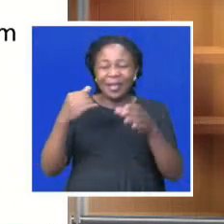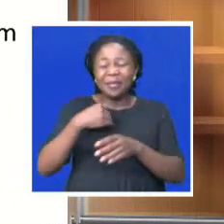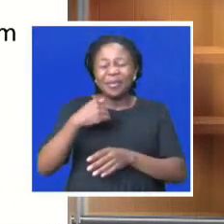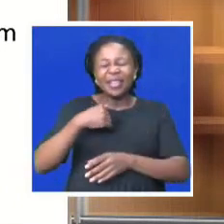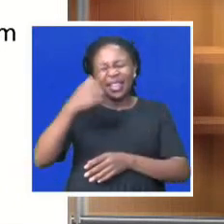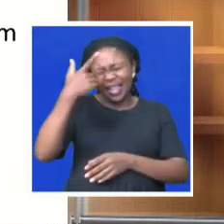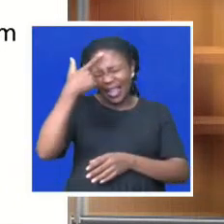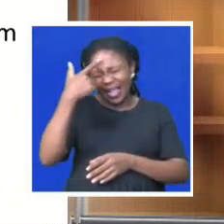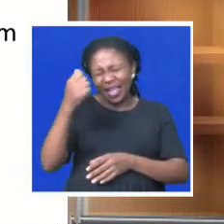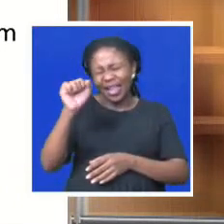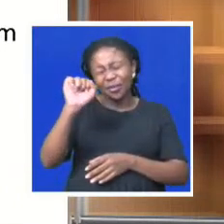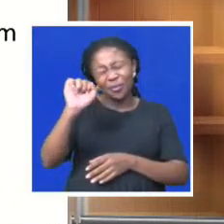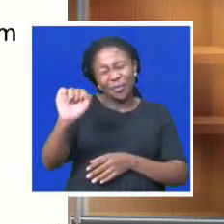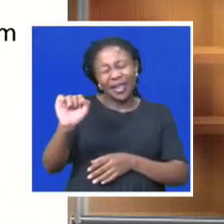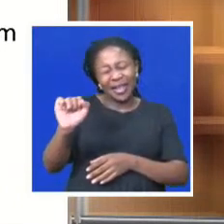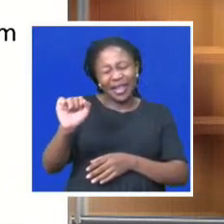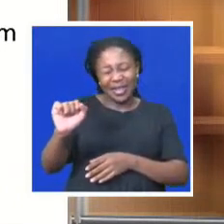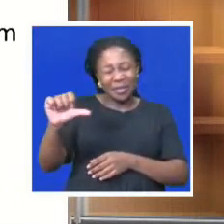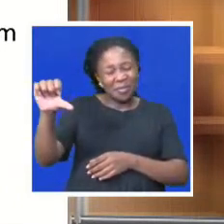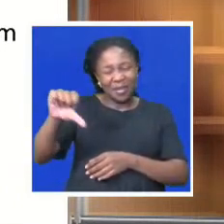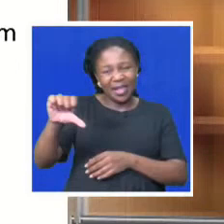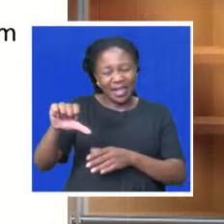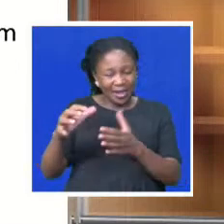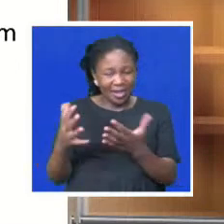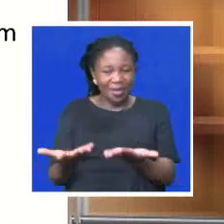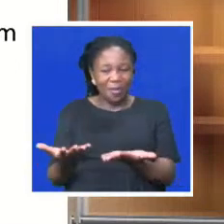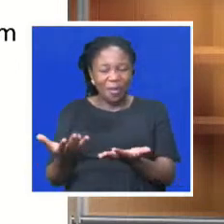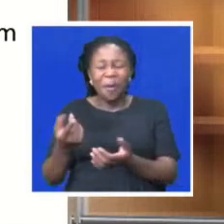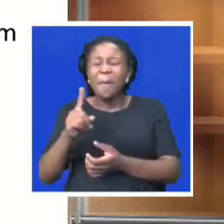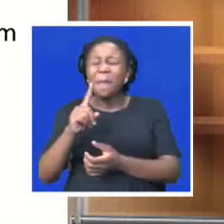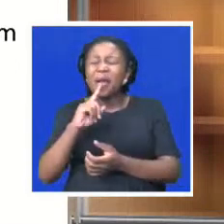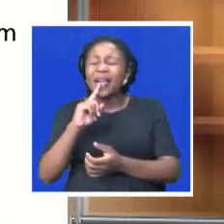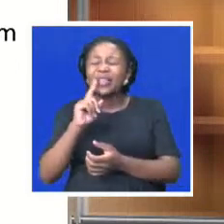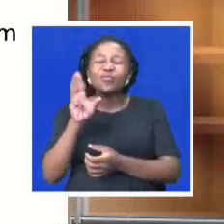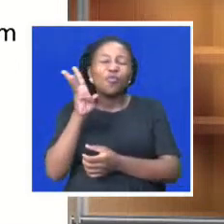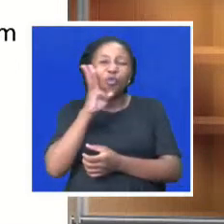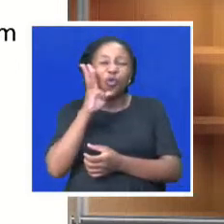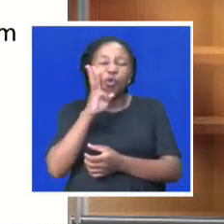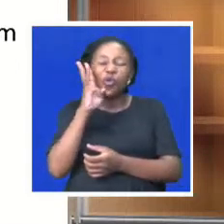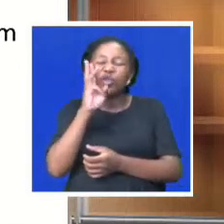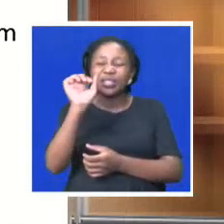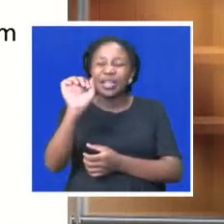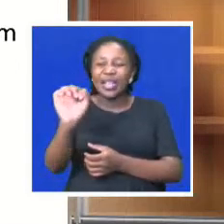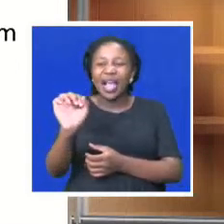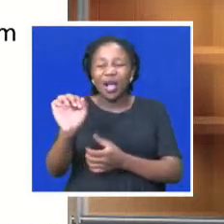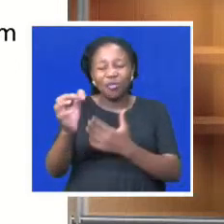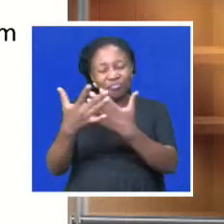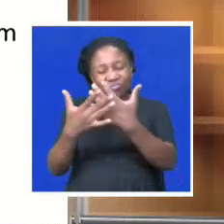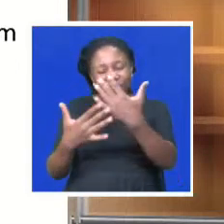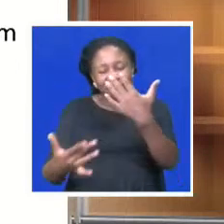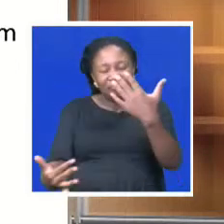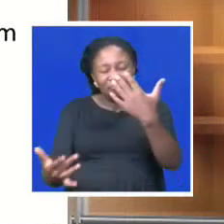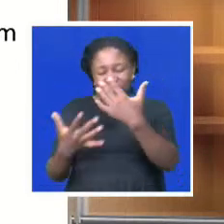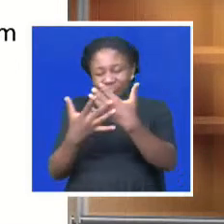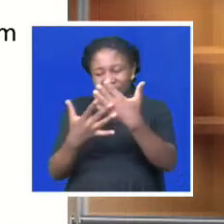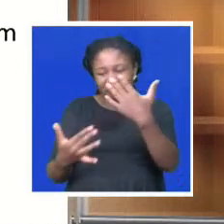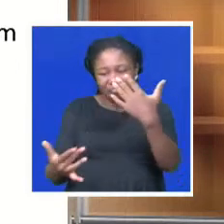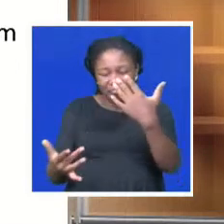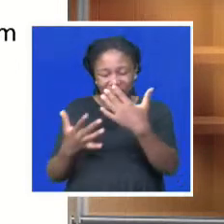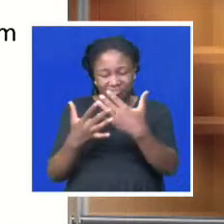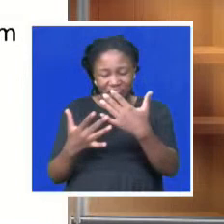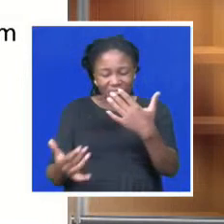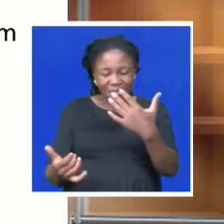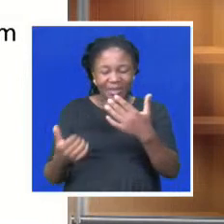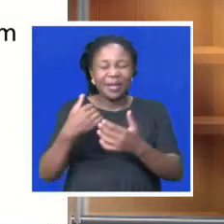of water could do something wonderful. I planted seeds along your side of the path.